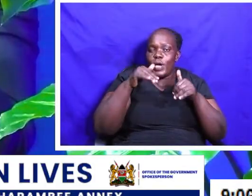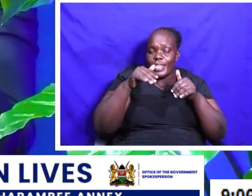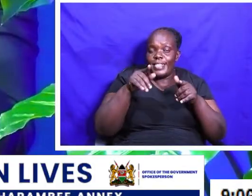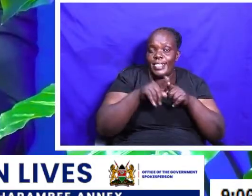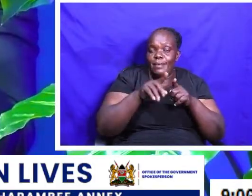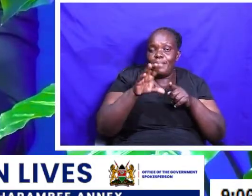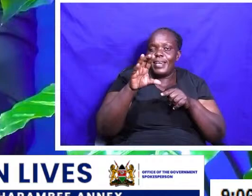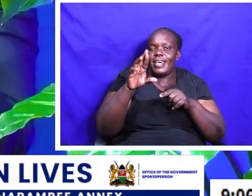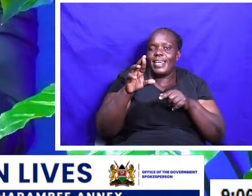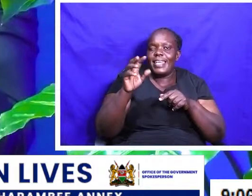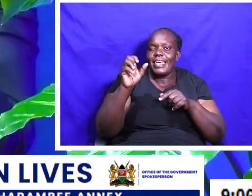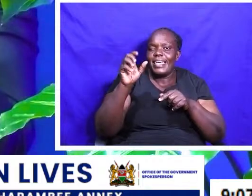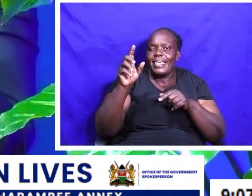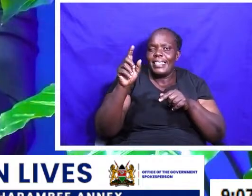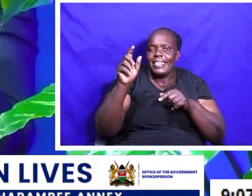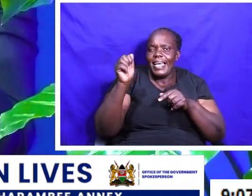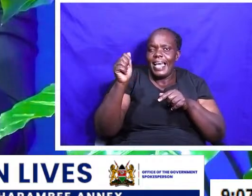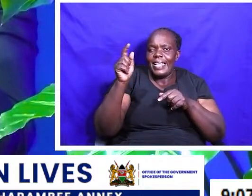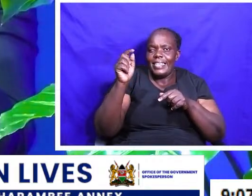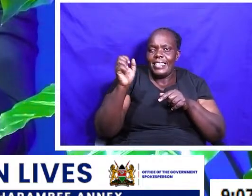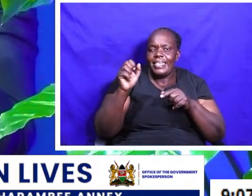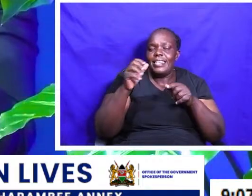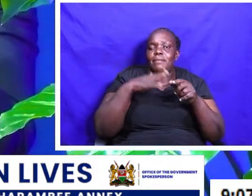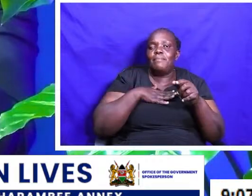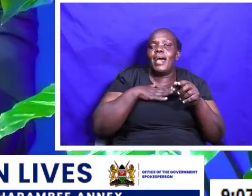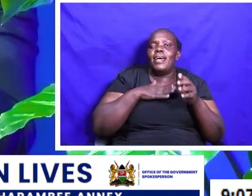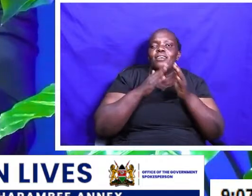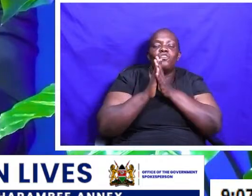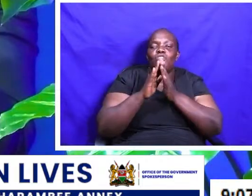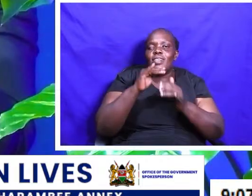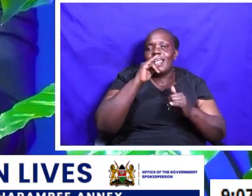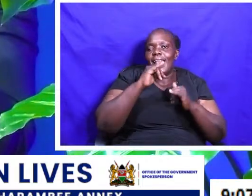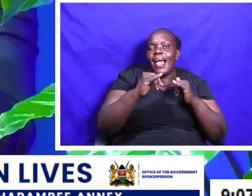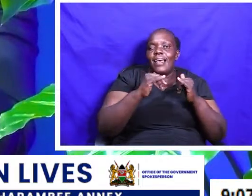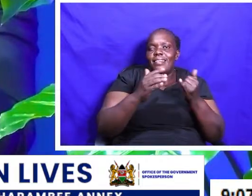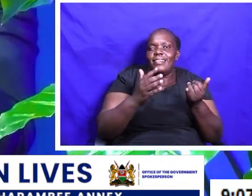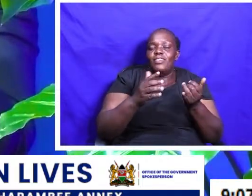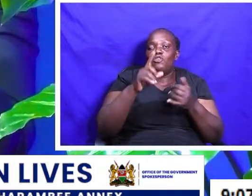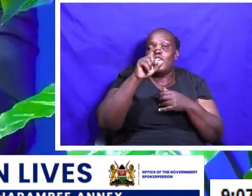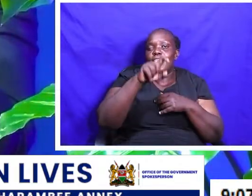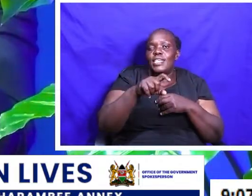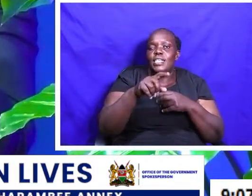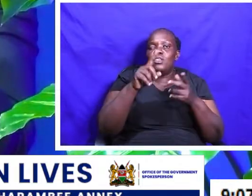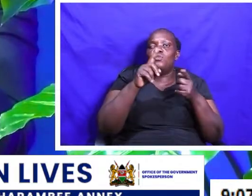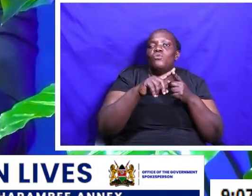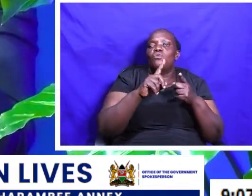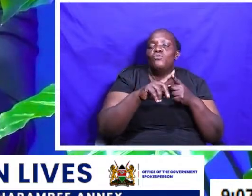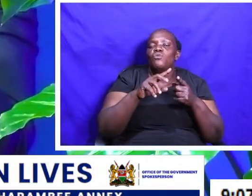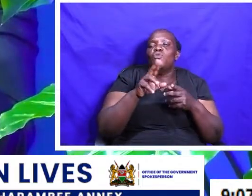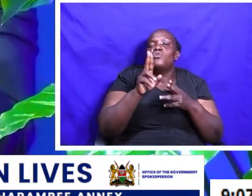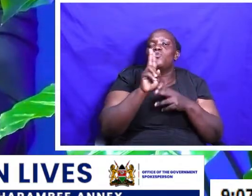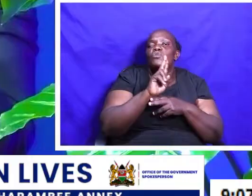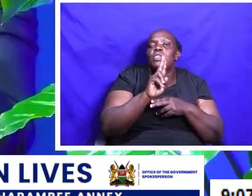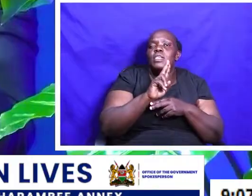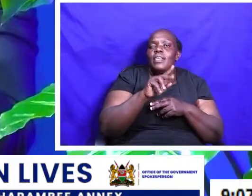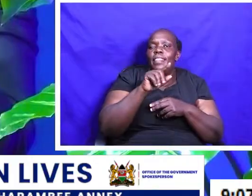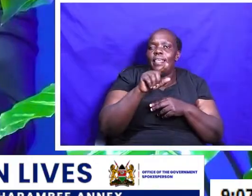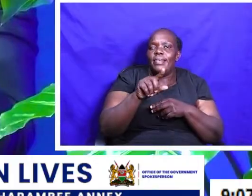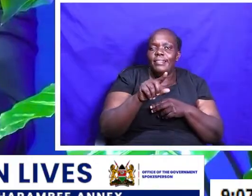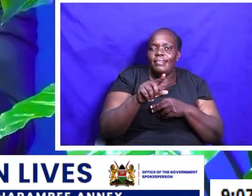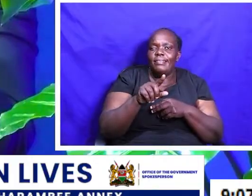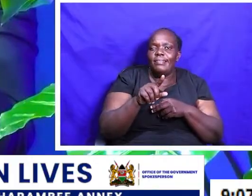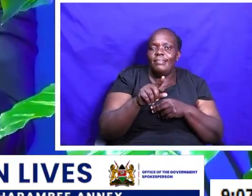is free. So my parting shot is that we need to